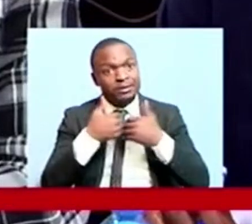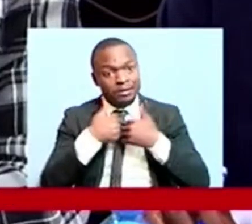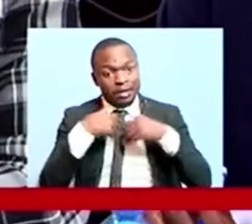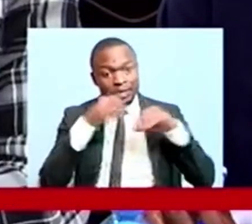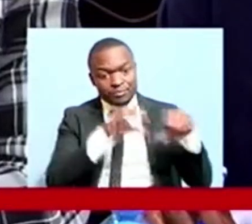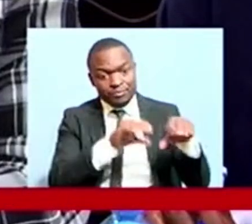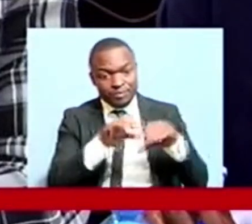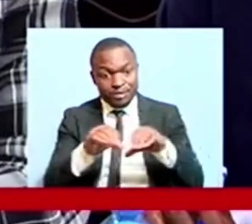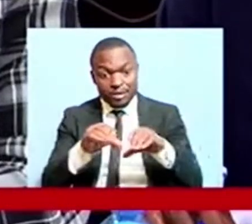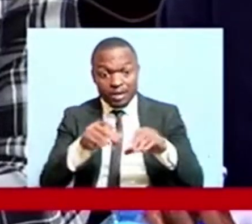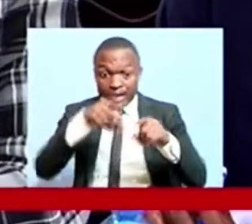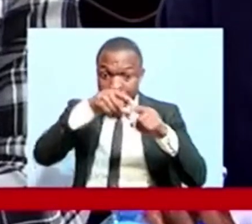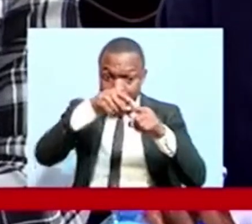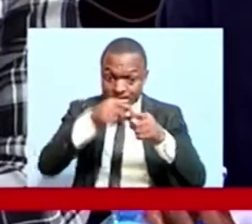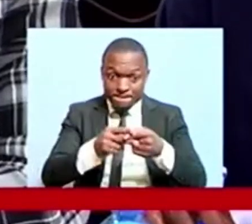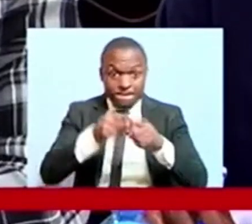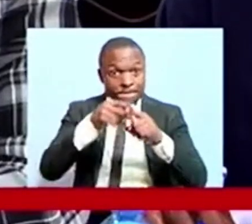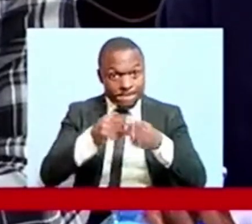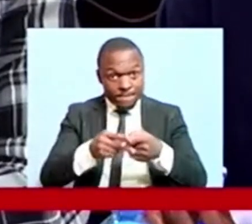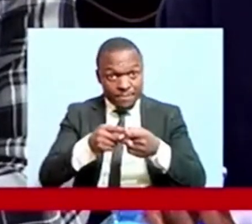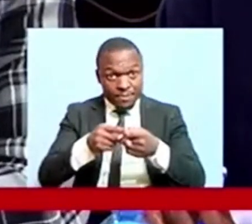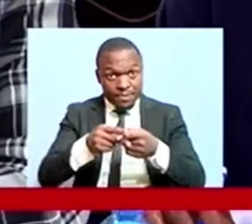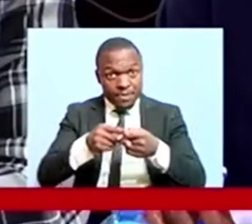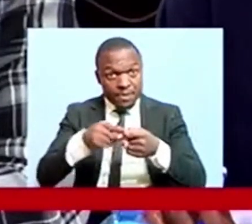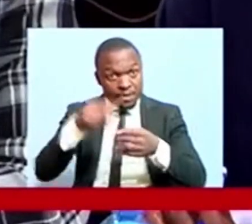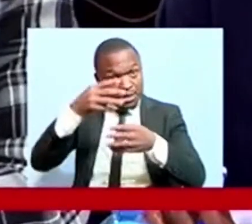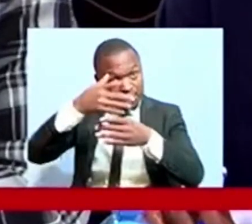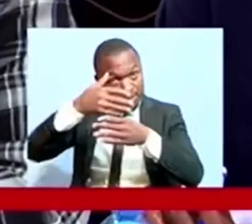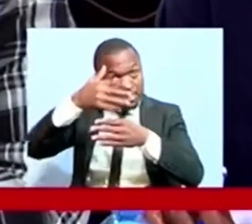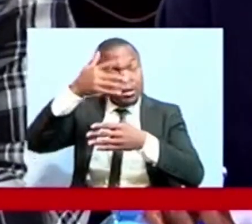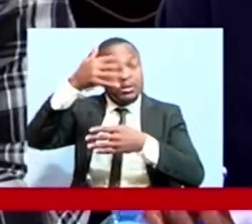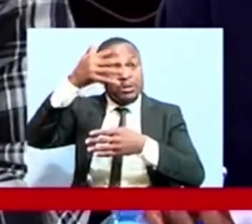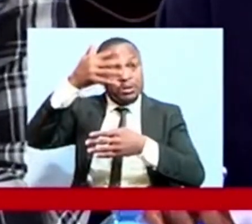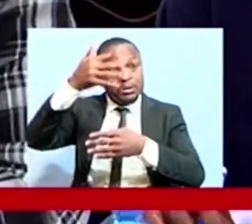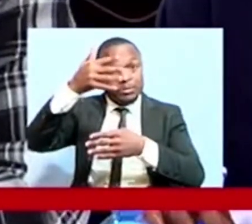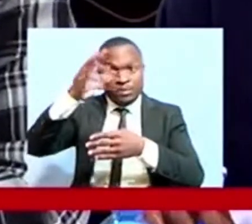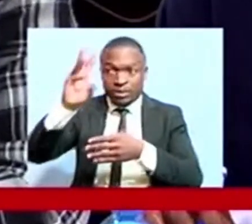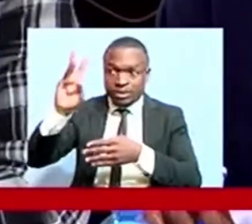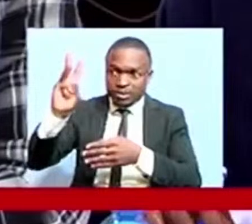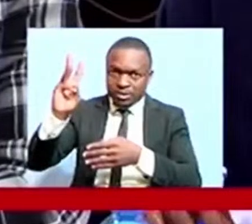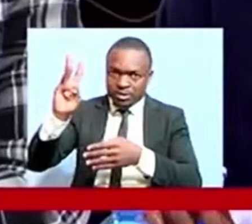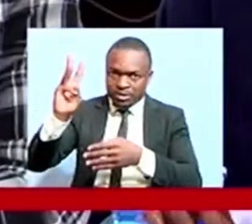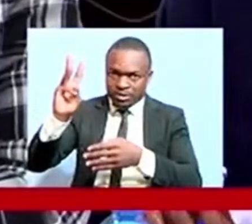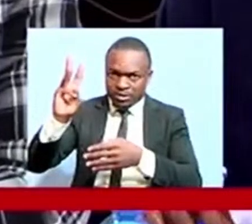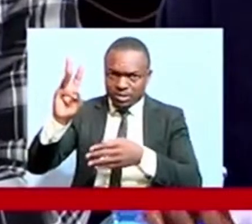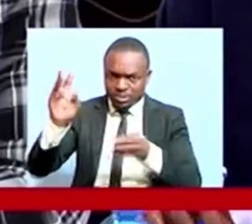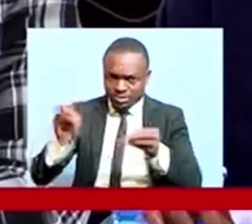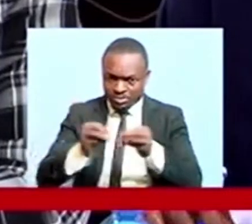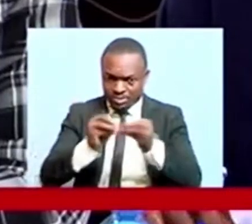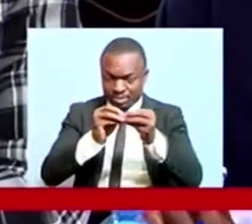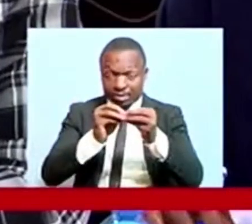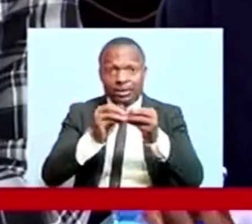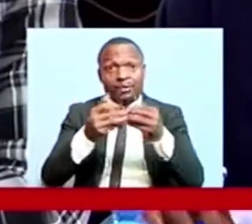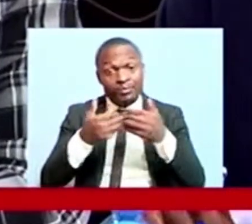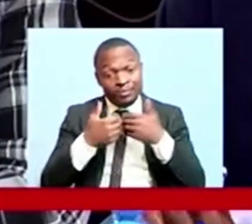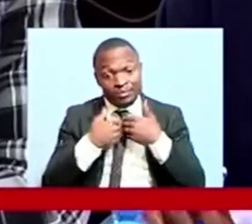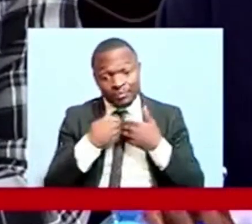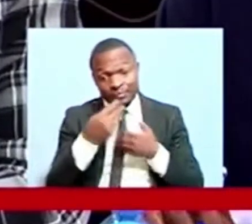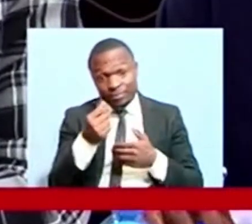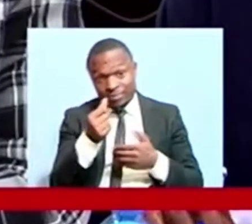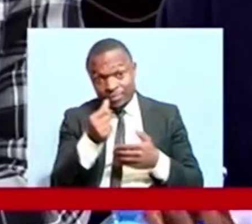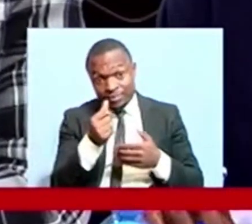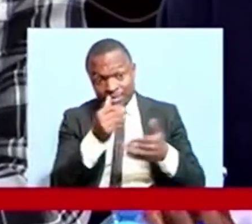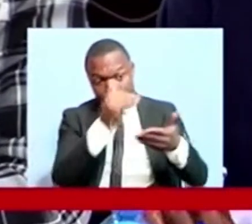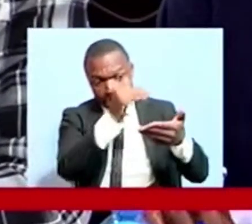say, a fixing of window frames, which are 16 in total. So there is a figure at the end there. So when